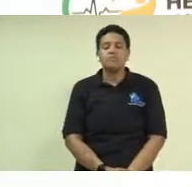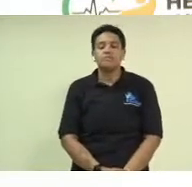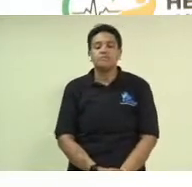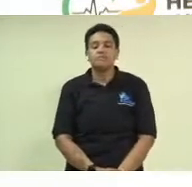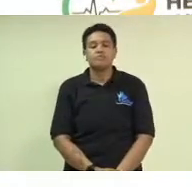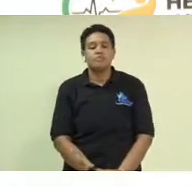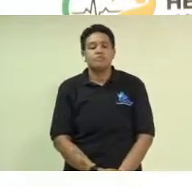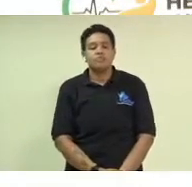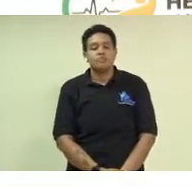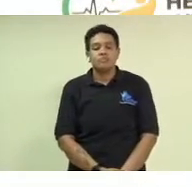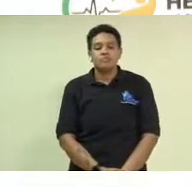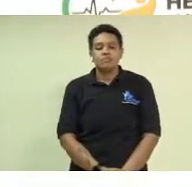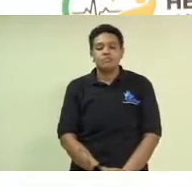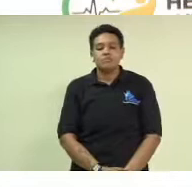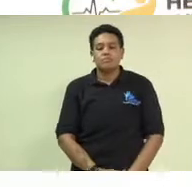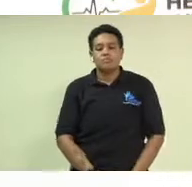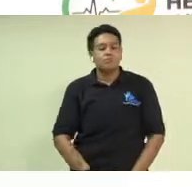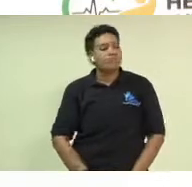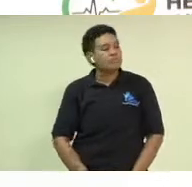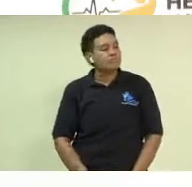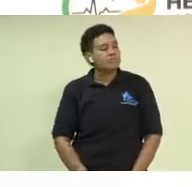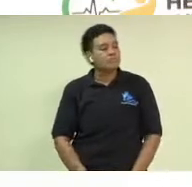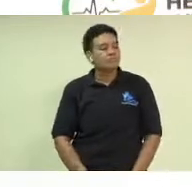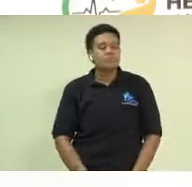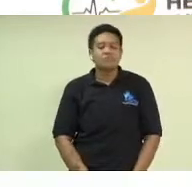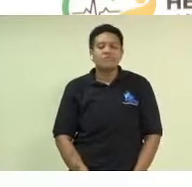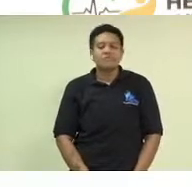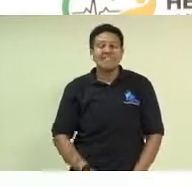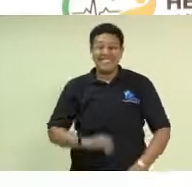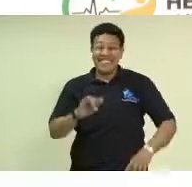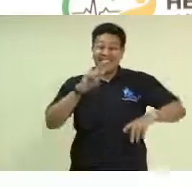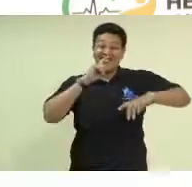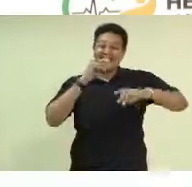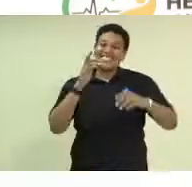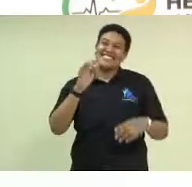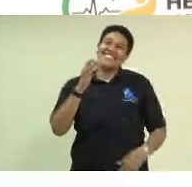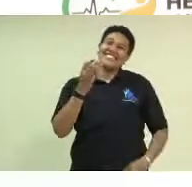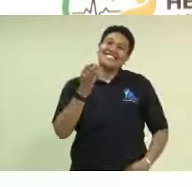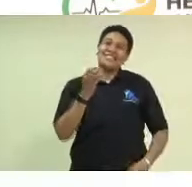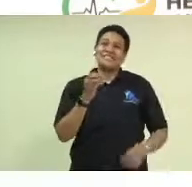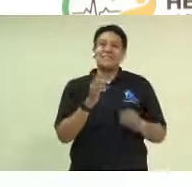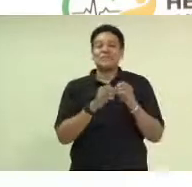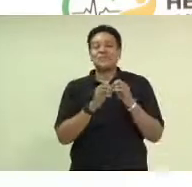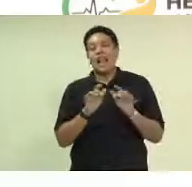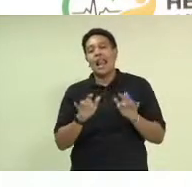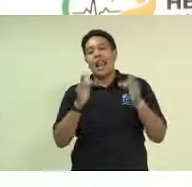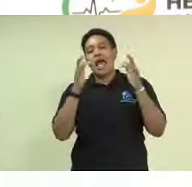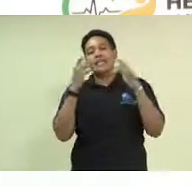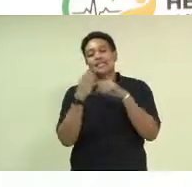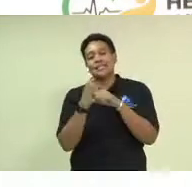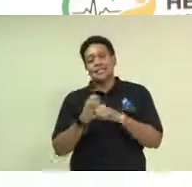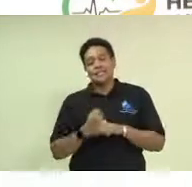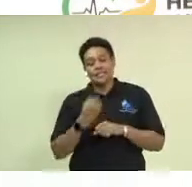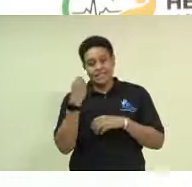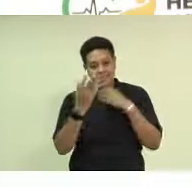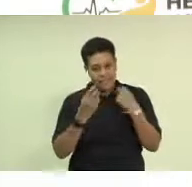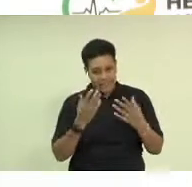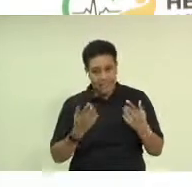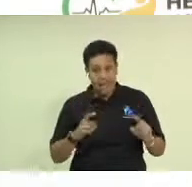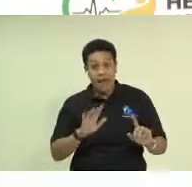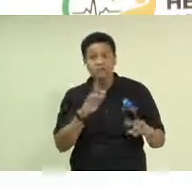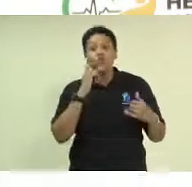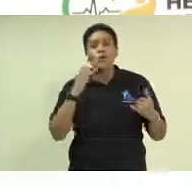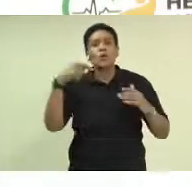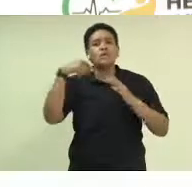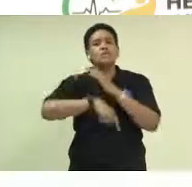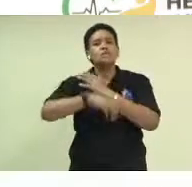sober sort of summary updates on what is happening. To give greater details, however, I'm going to